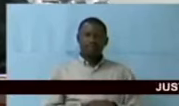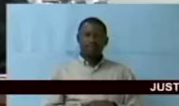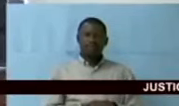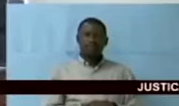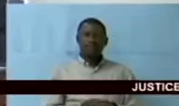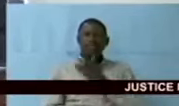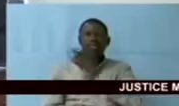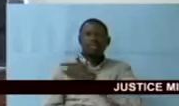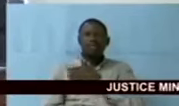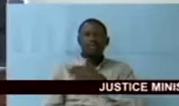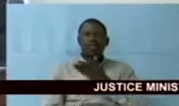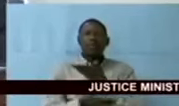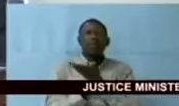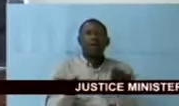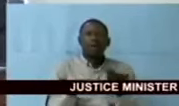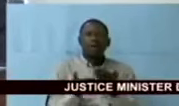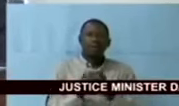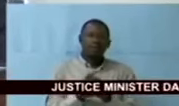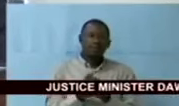Residing where?